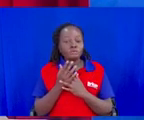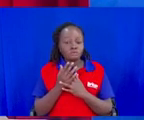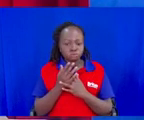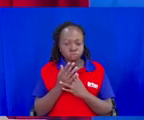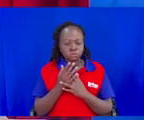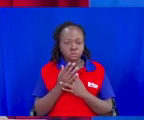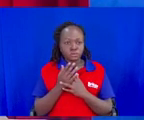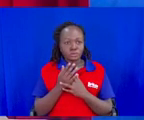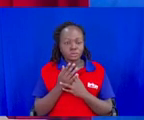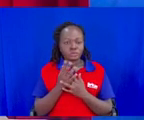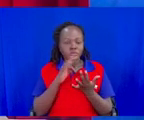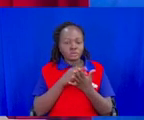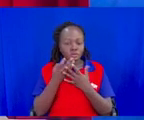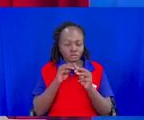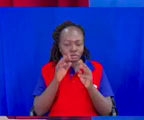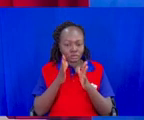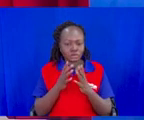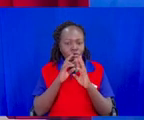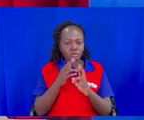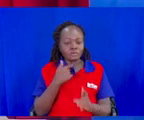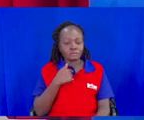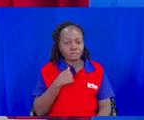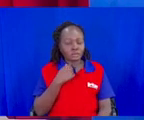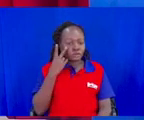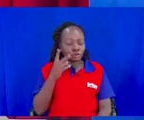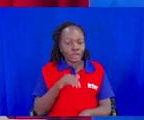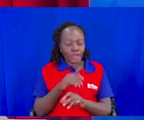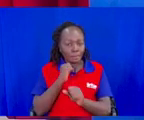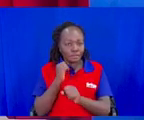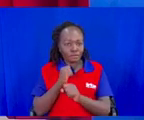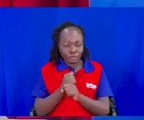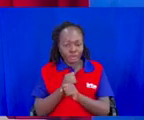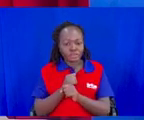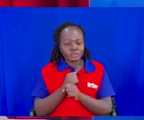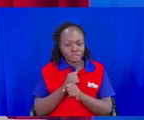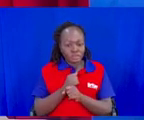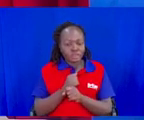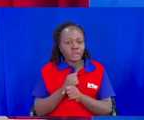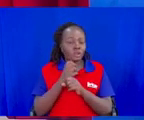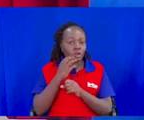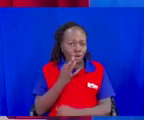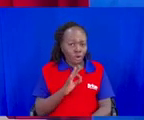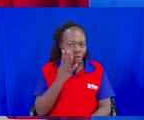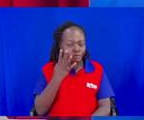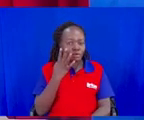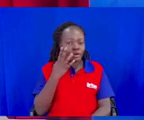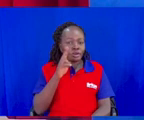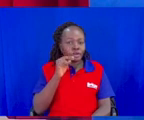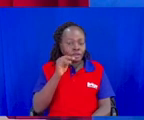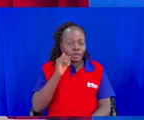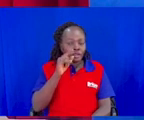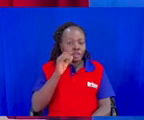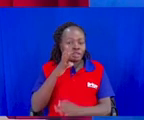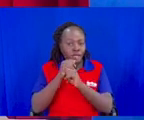the fund manager's report, just looking at the performance of the four unit trusts,